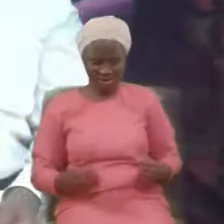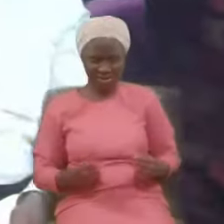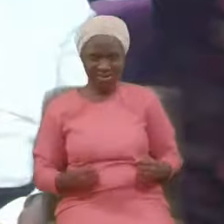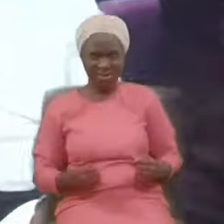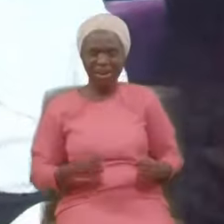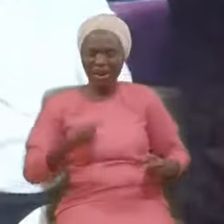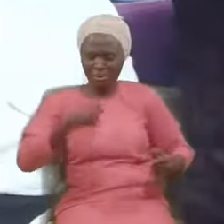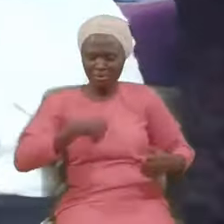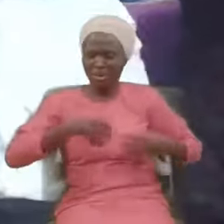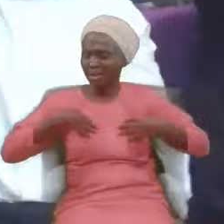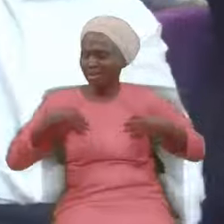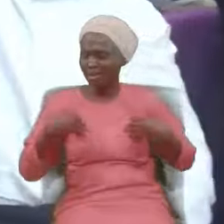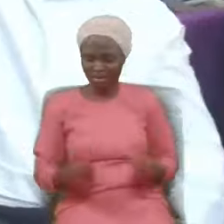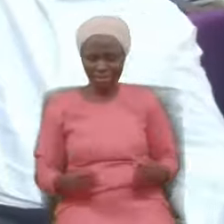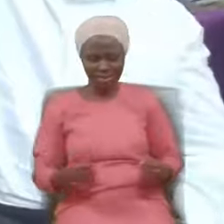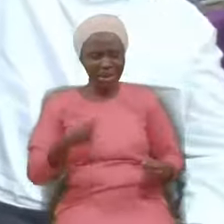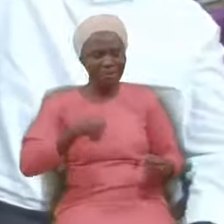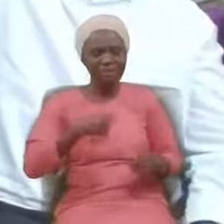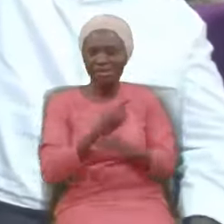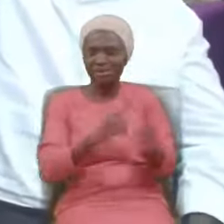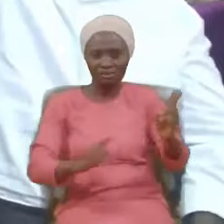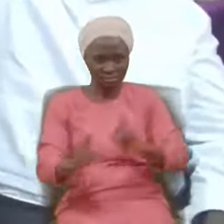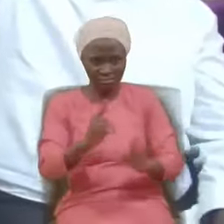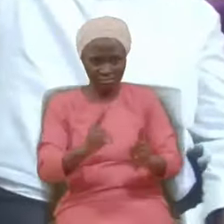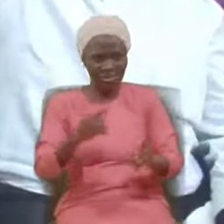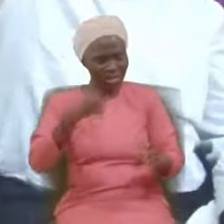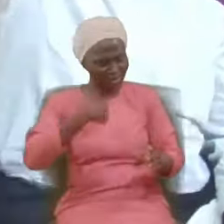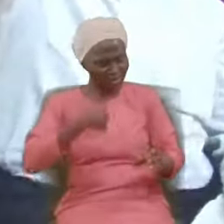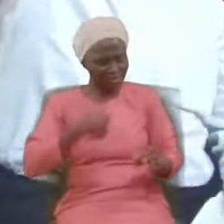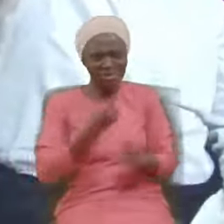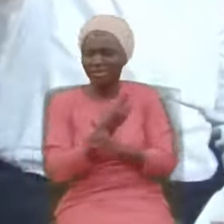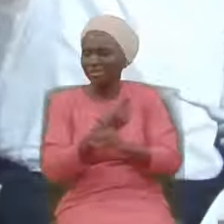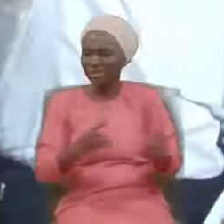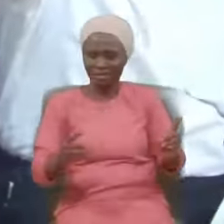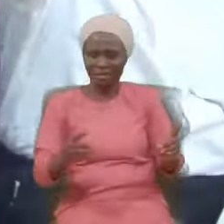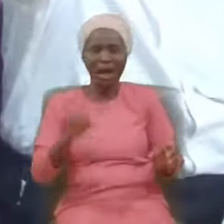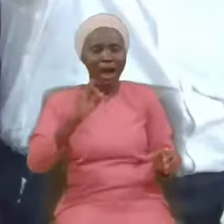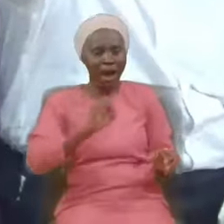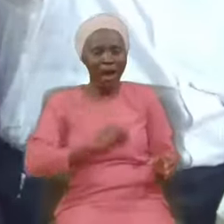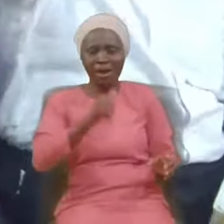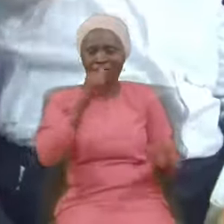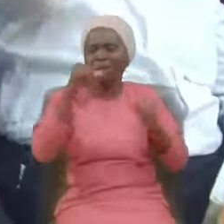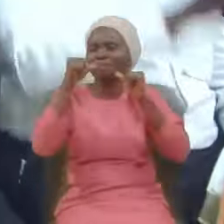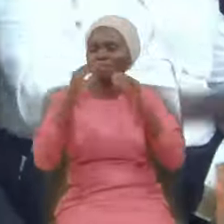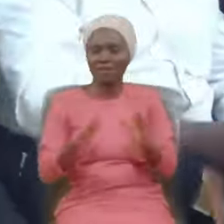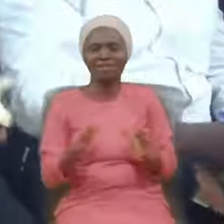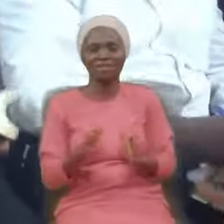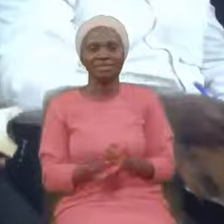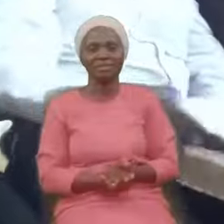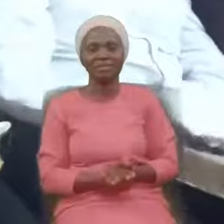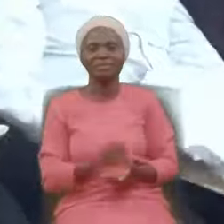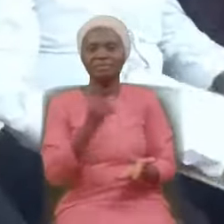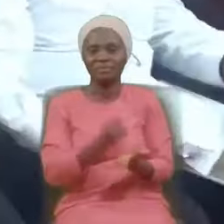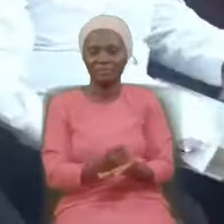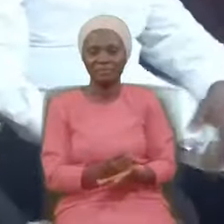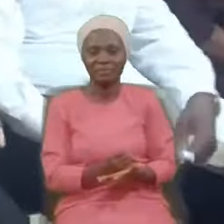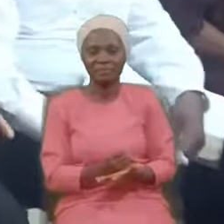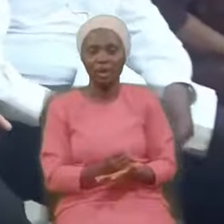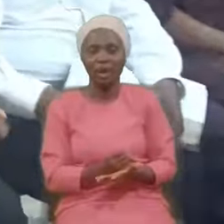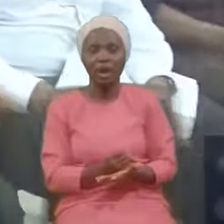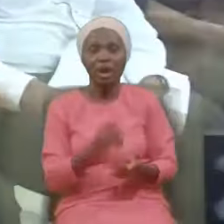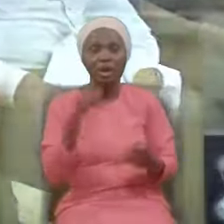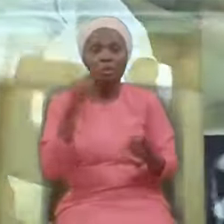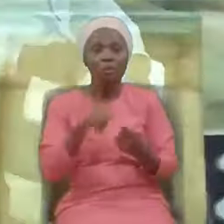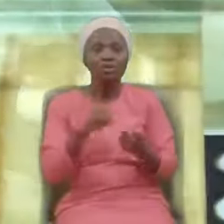I am delivered. I am blessed. Point number three, the prayer. Point